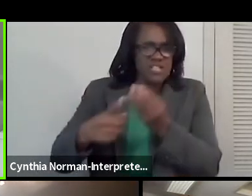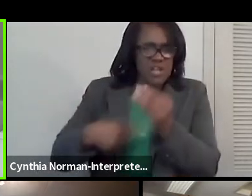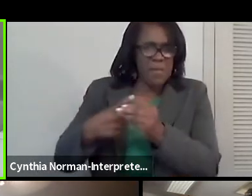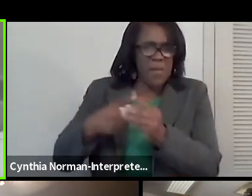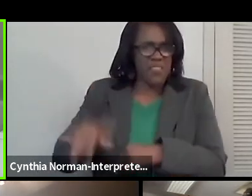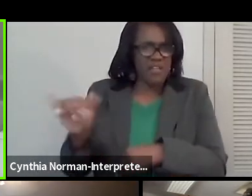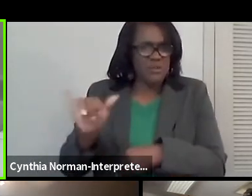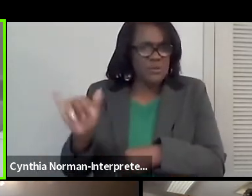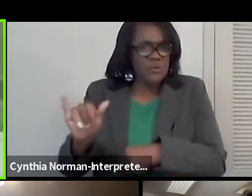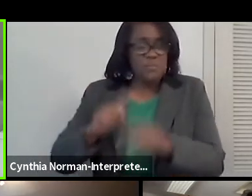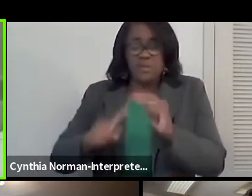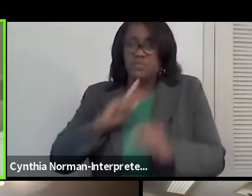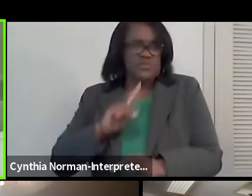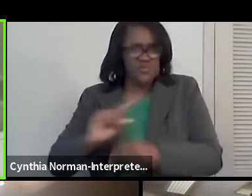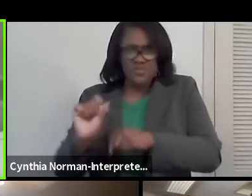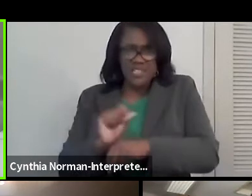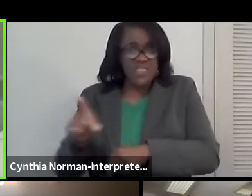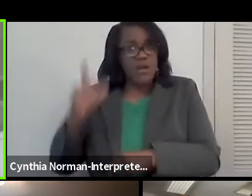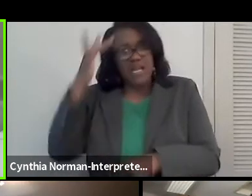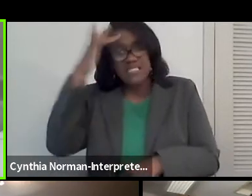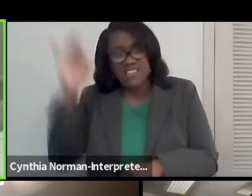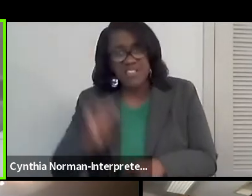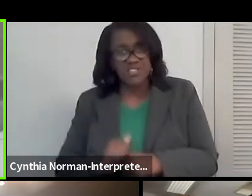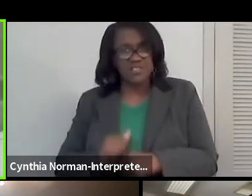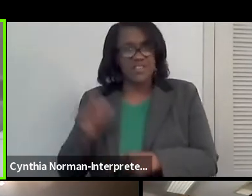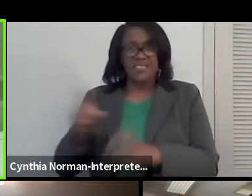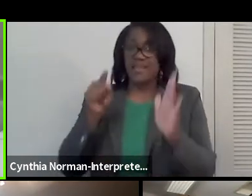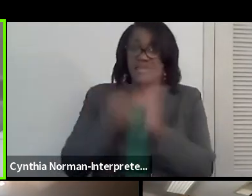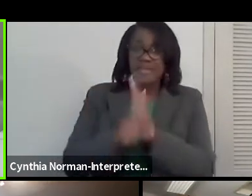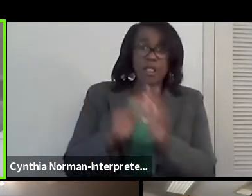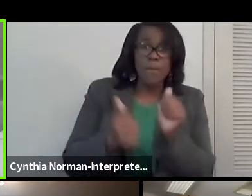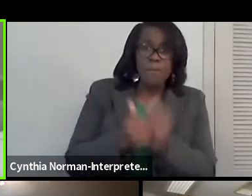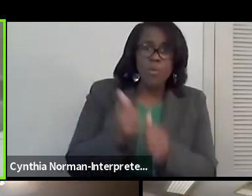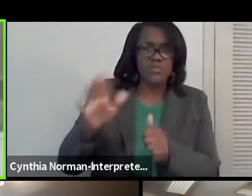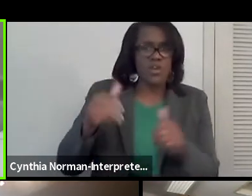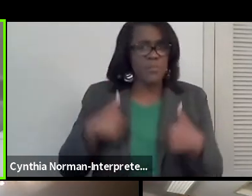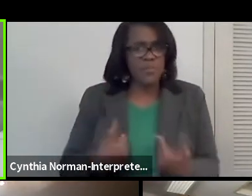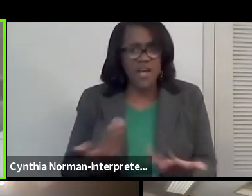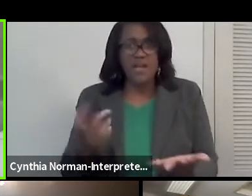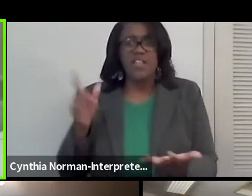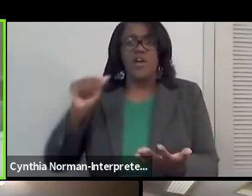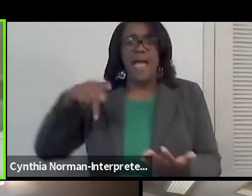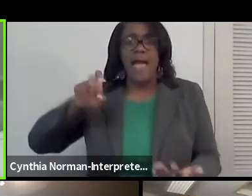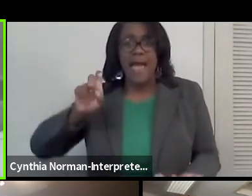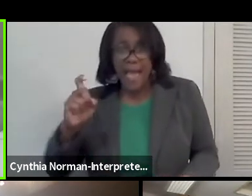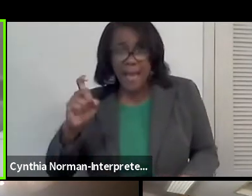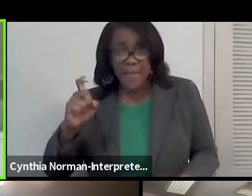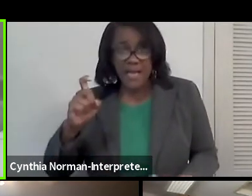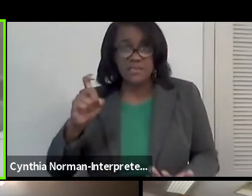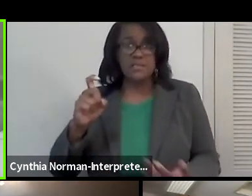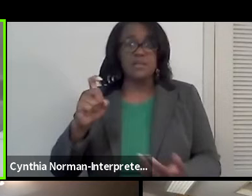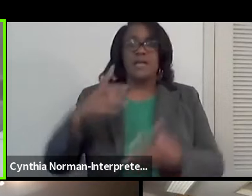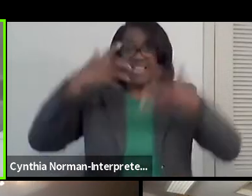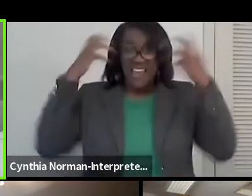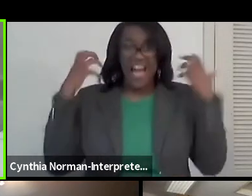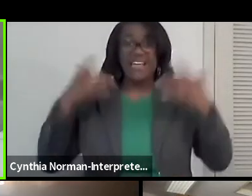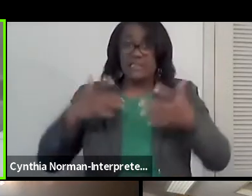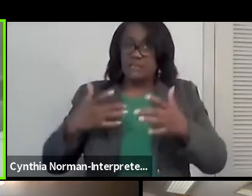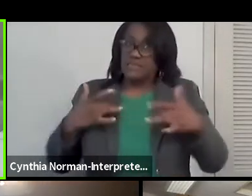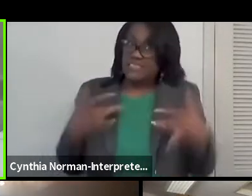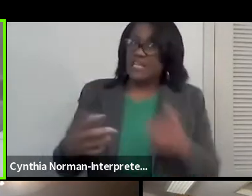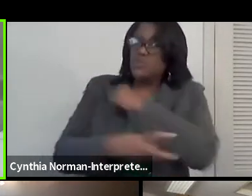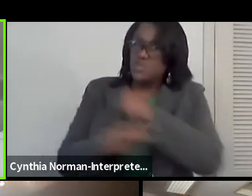you know, they're very intelligent. They kill most of their prey. They're apex predators. Lions are more likely to steal from them than the other